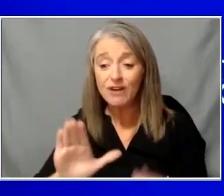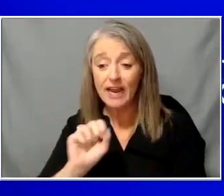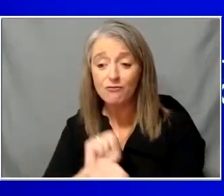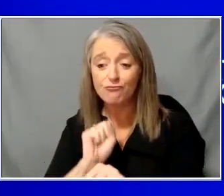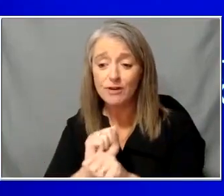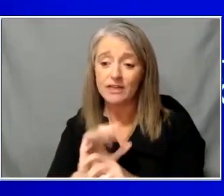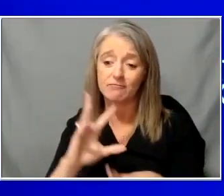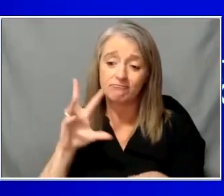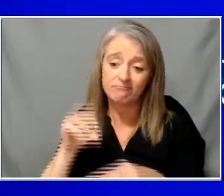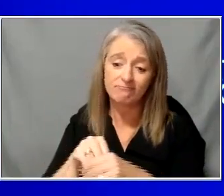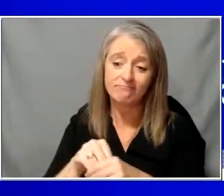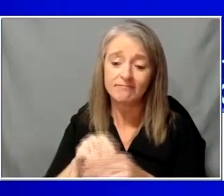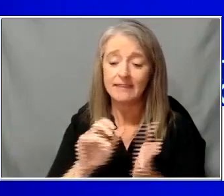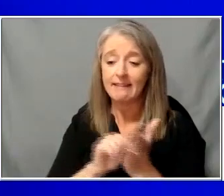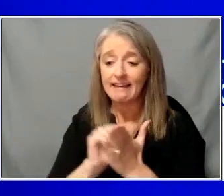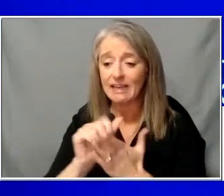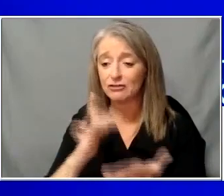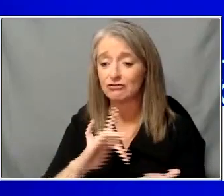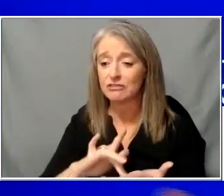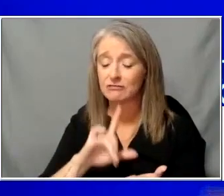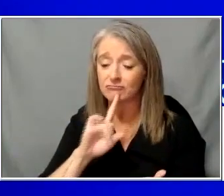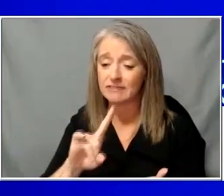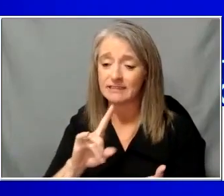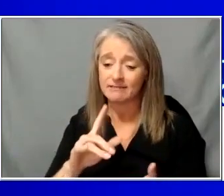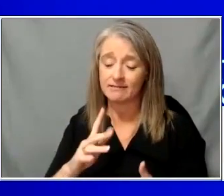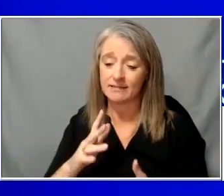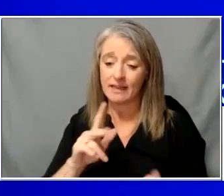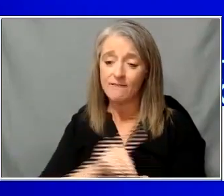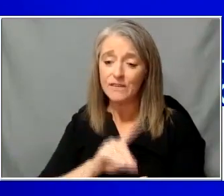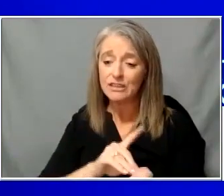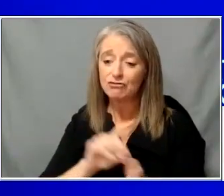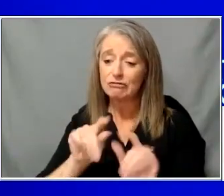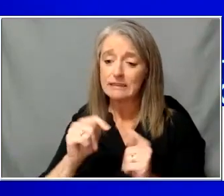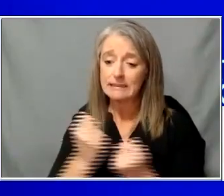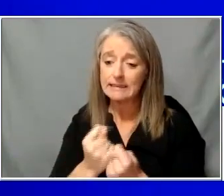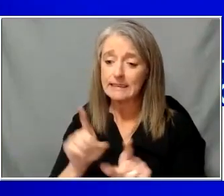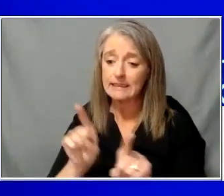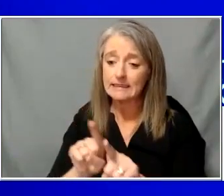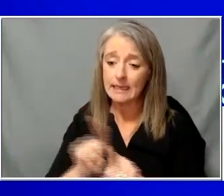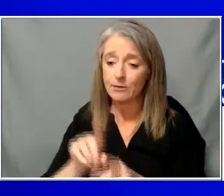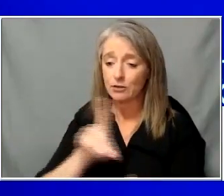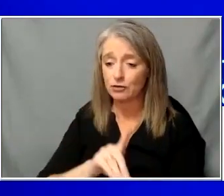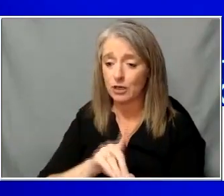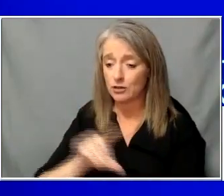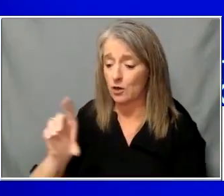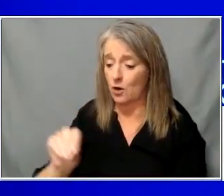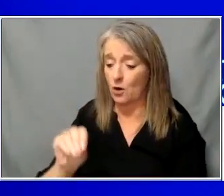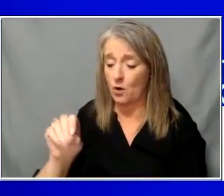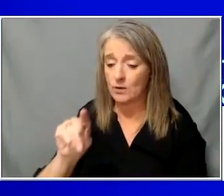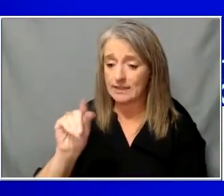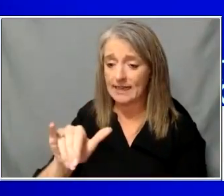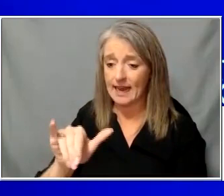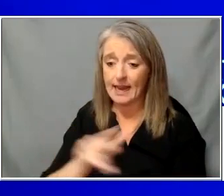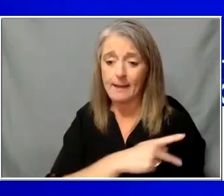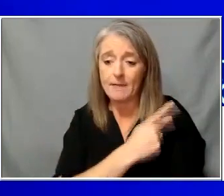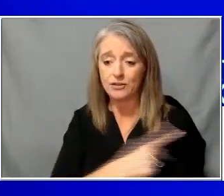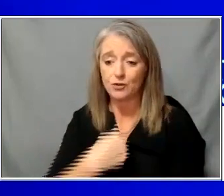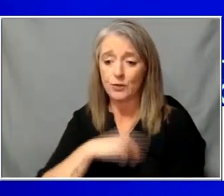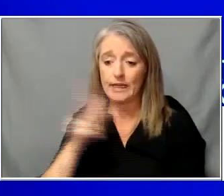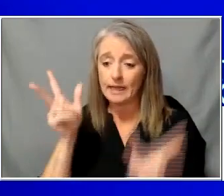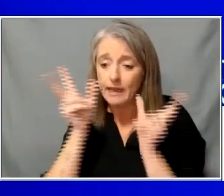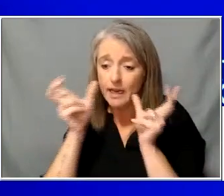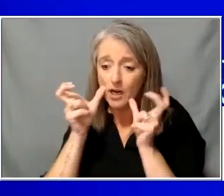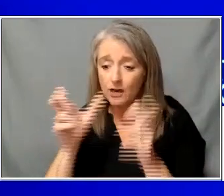of the Comprehensive Cancer Center. Physicians and teams like with Dr. O'Day, and of course patients like we've heard about with